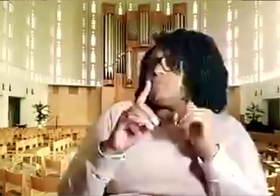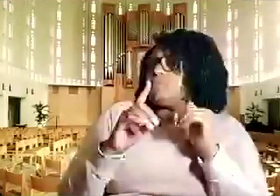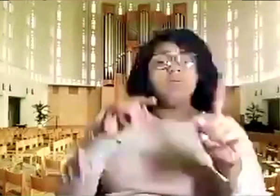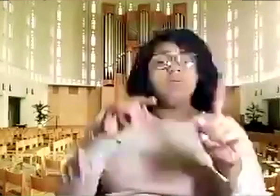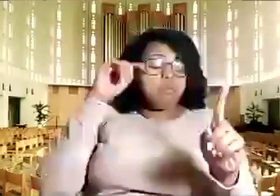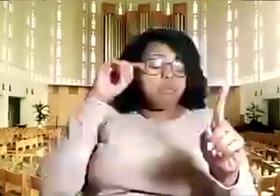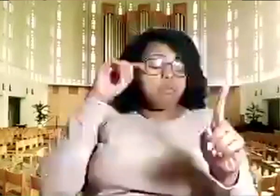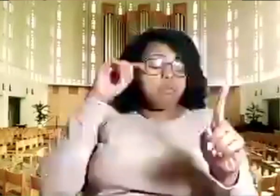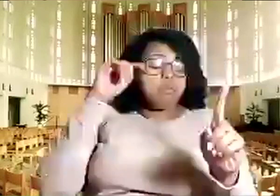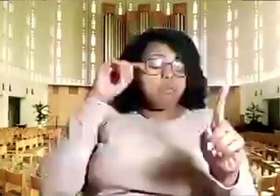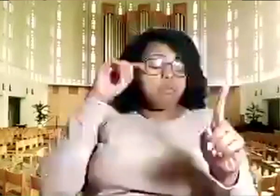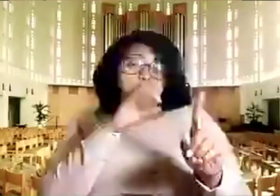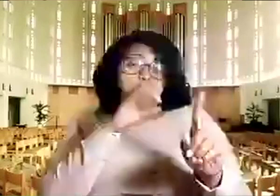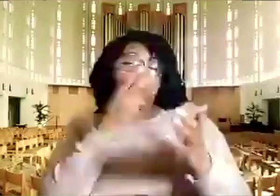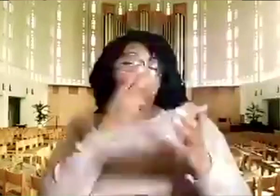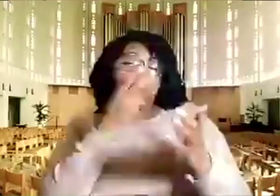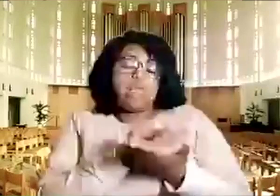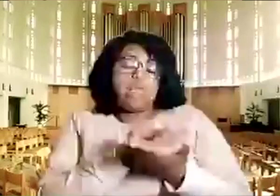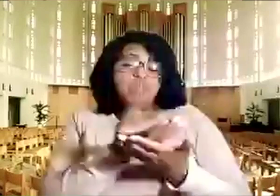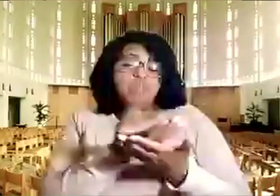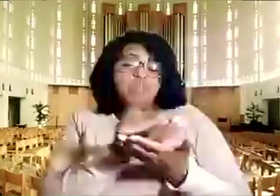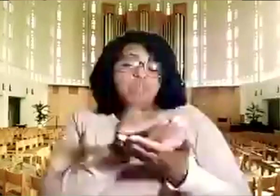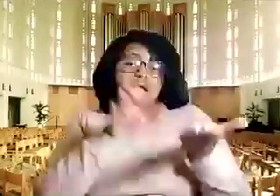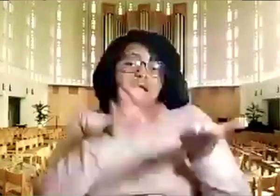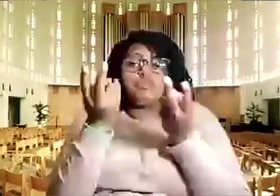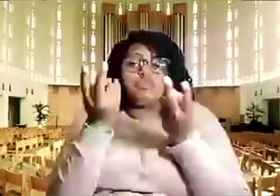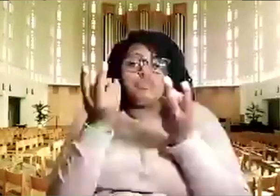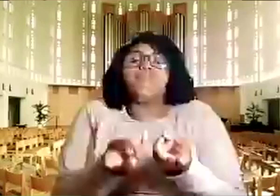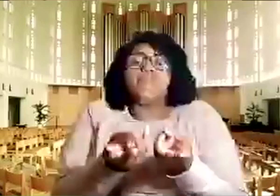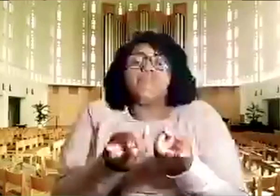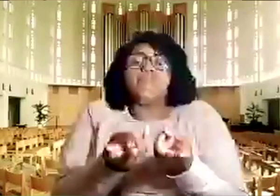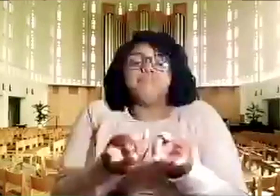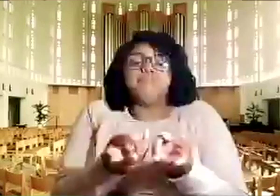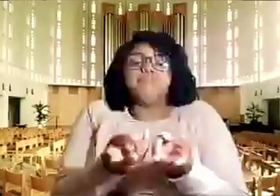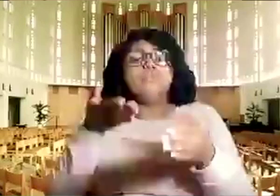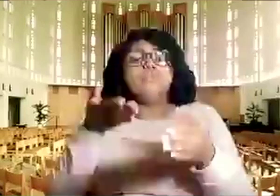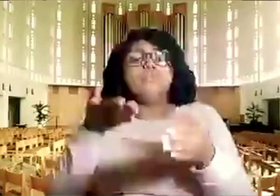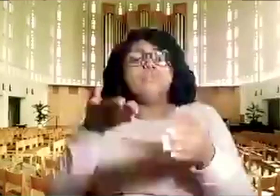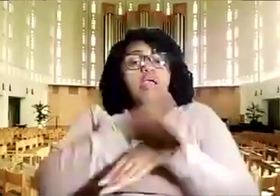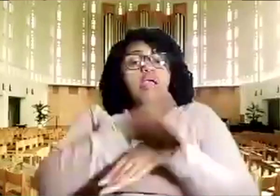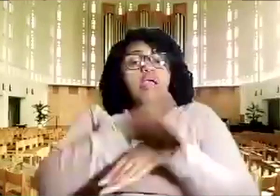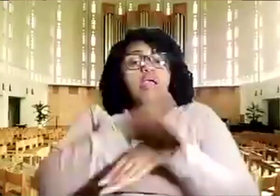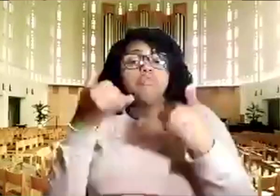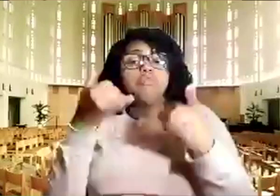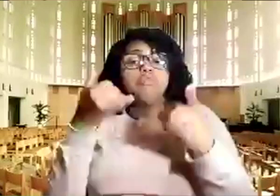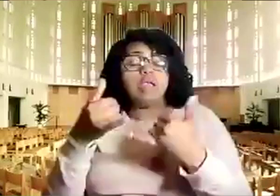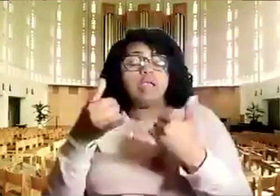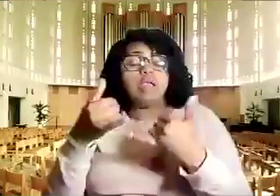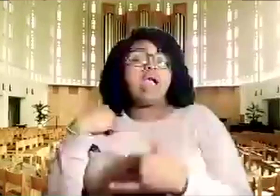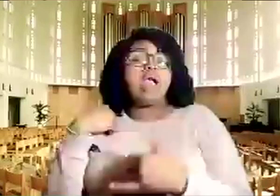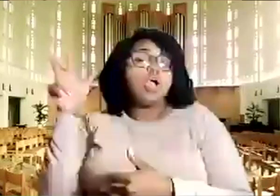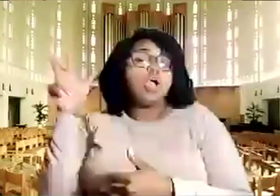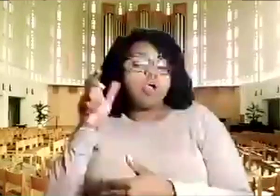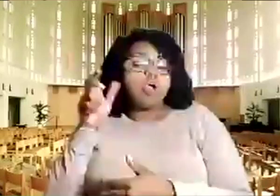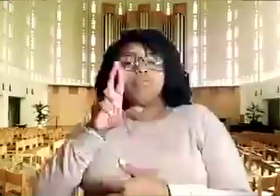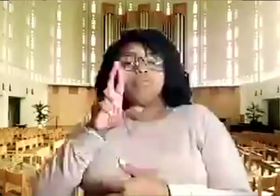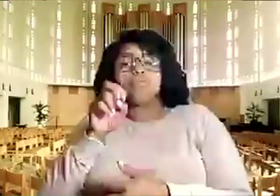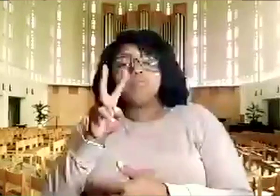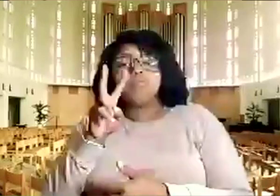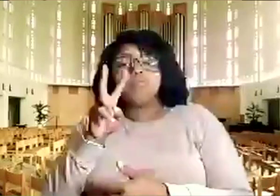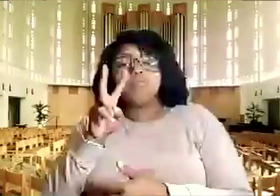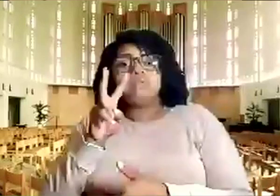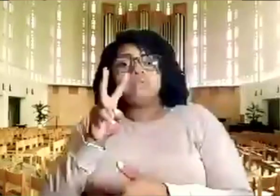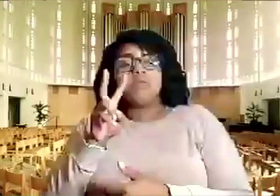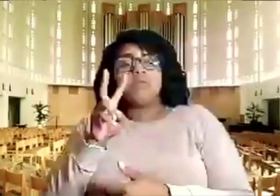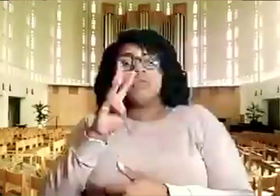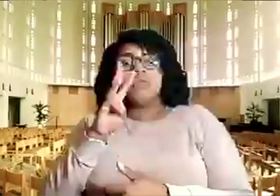And today, after hearing the Reverend Dr. Will Gaffney lecture last night at First Baptist Church, Lord have mercy, you should have